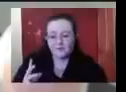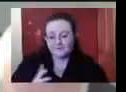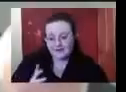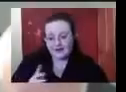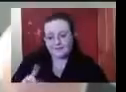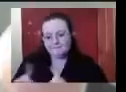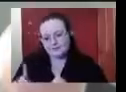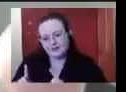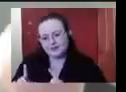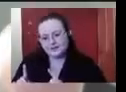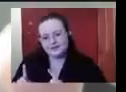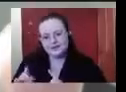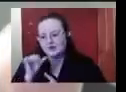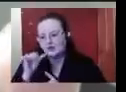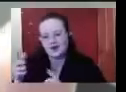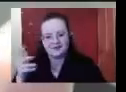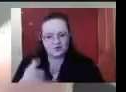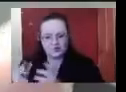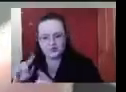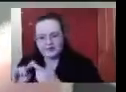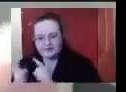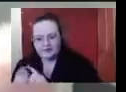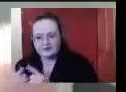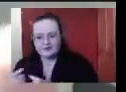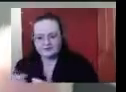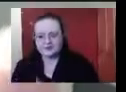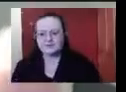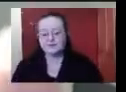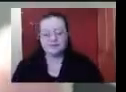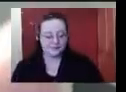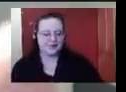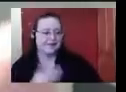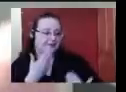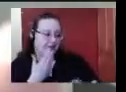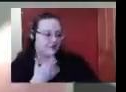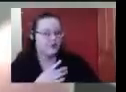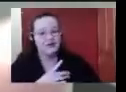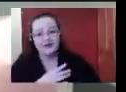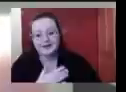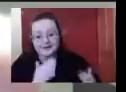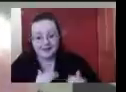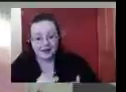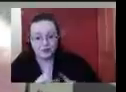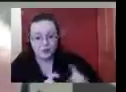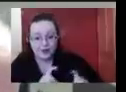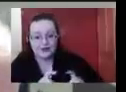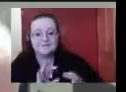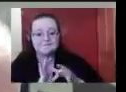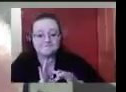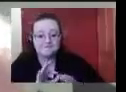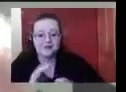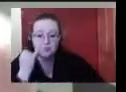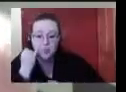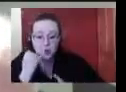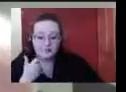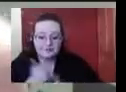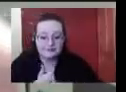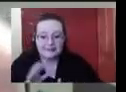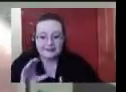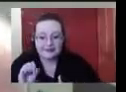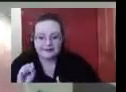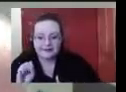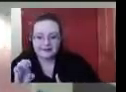individuals. Okay, thank you. So the next few questions are around case management and protocols. So the first one is, what